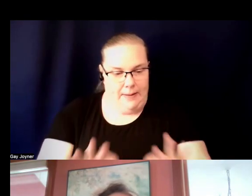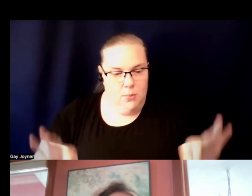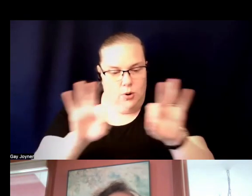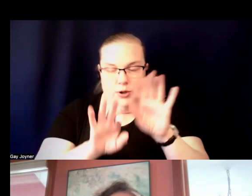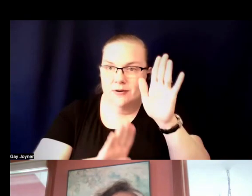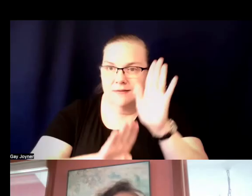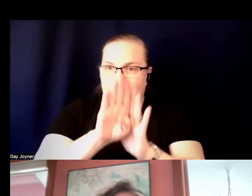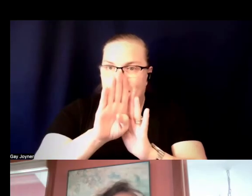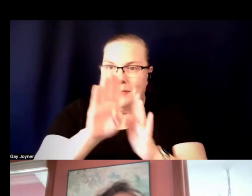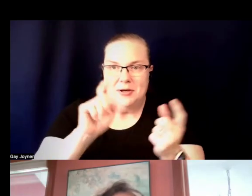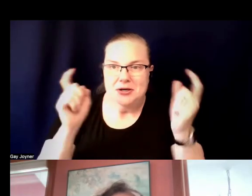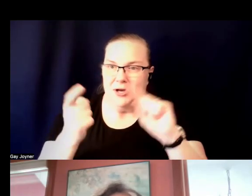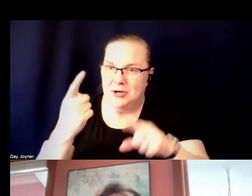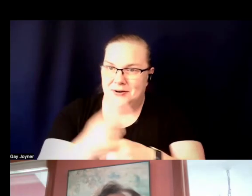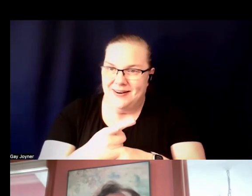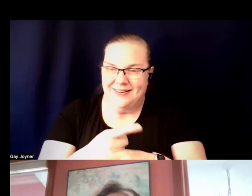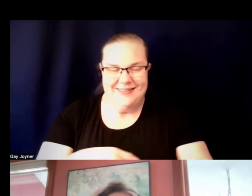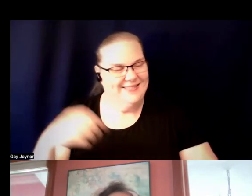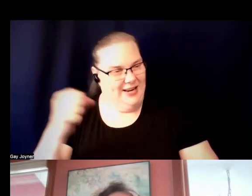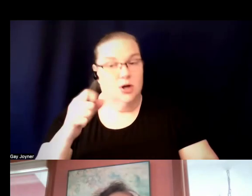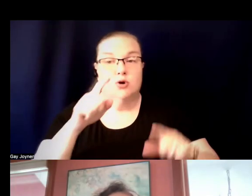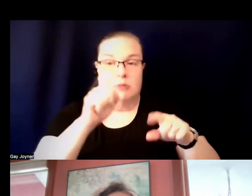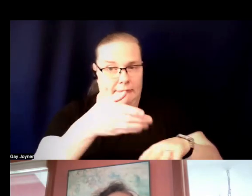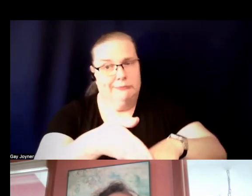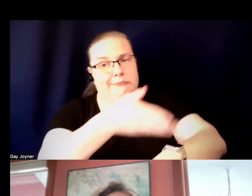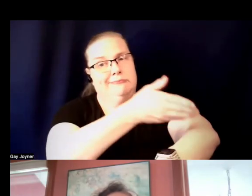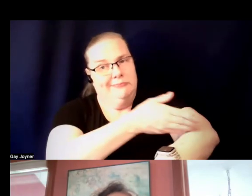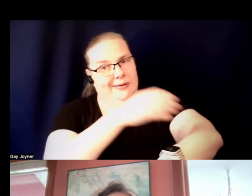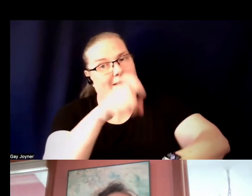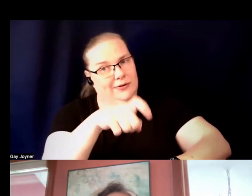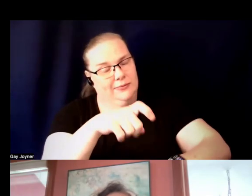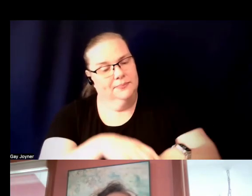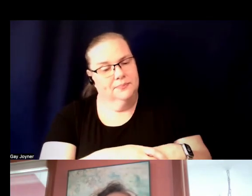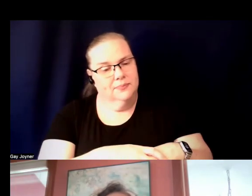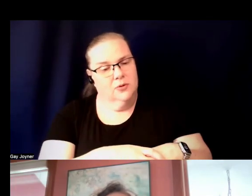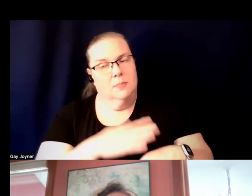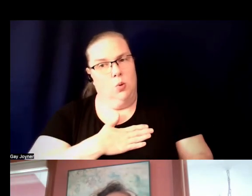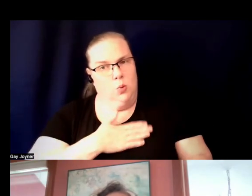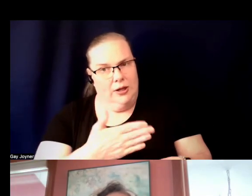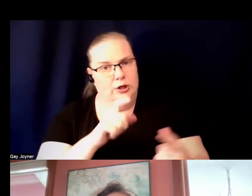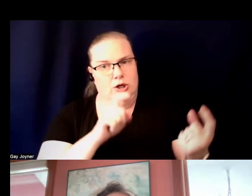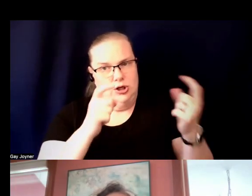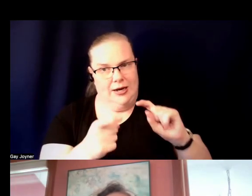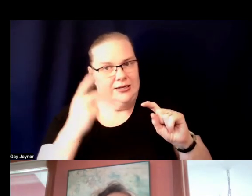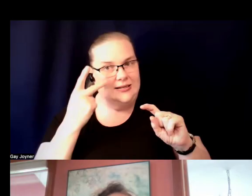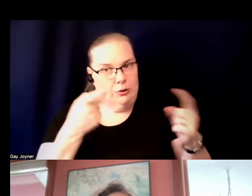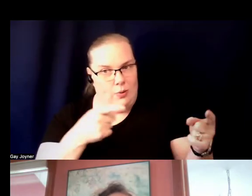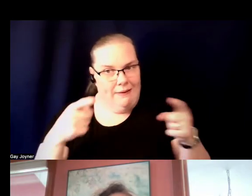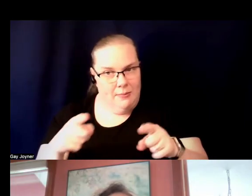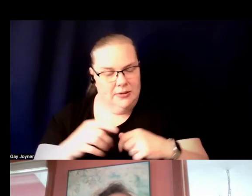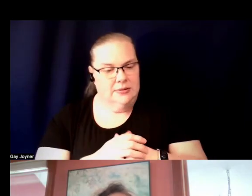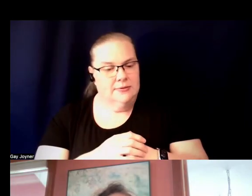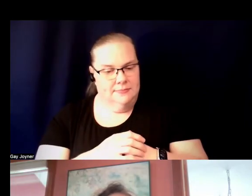right? Well, you have to grow, you have to be willing to change and see what happens.